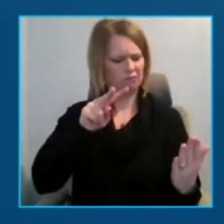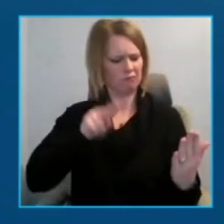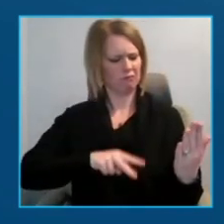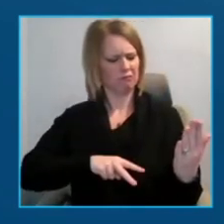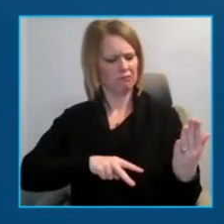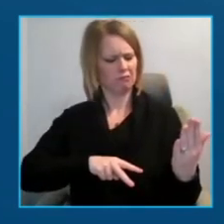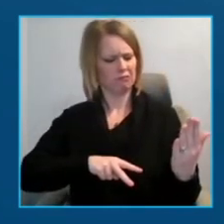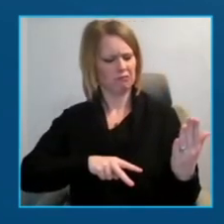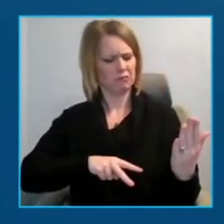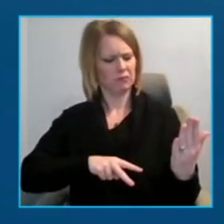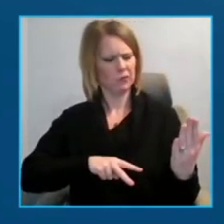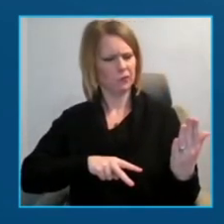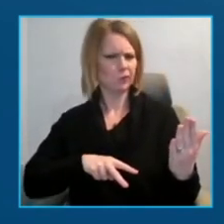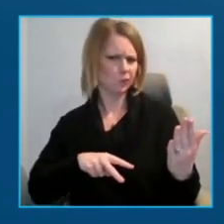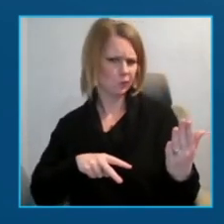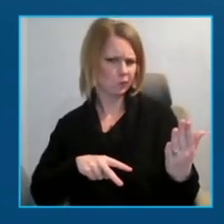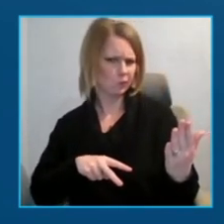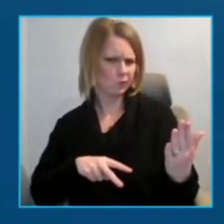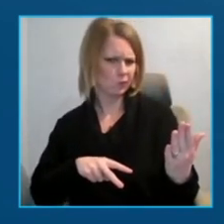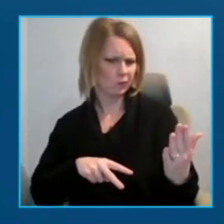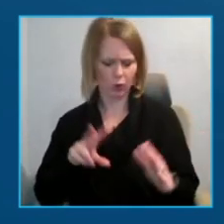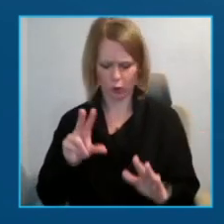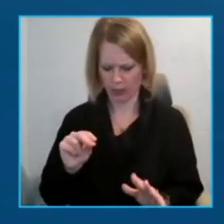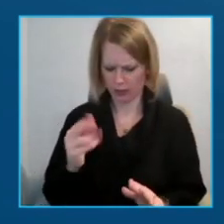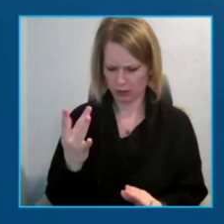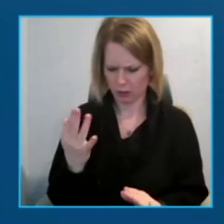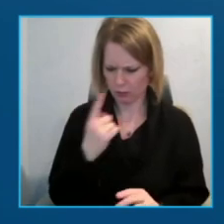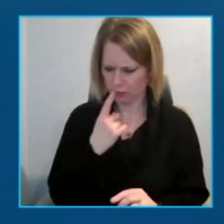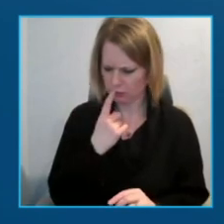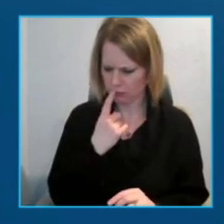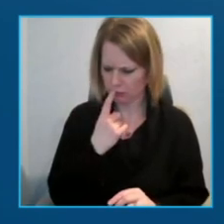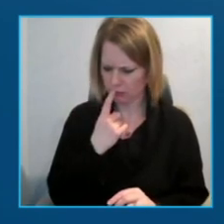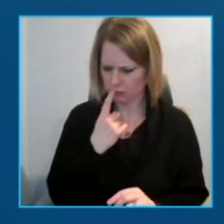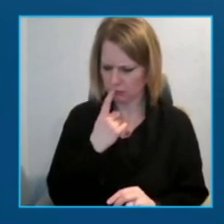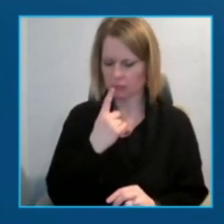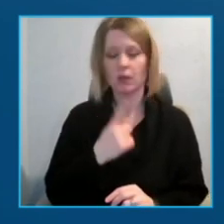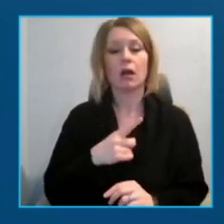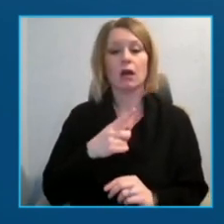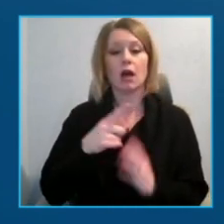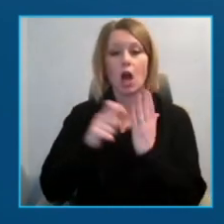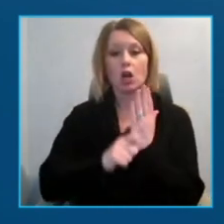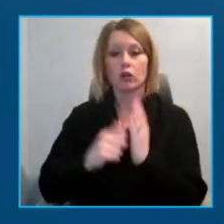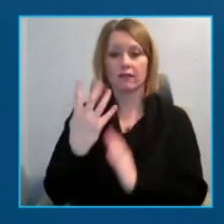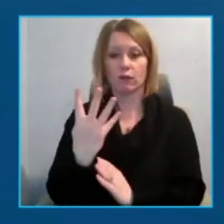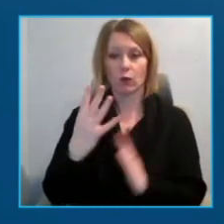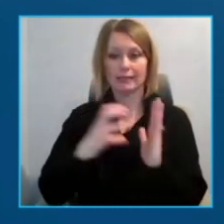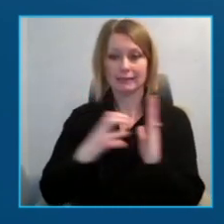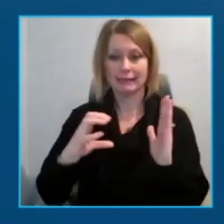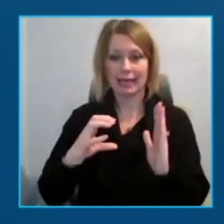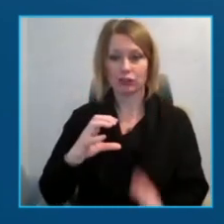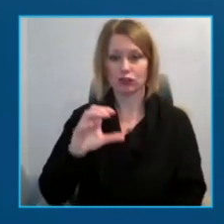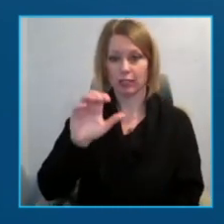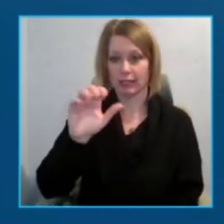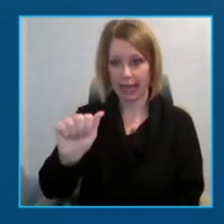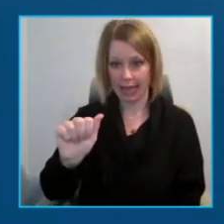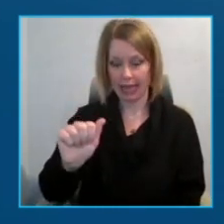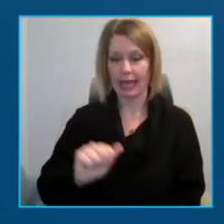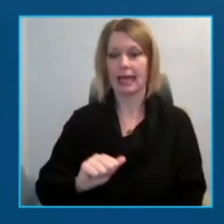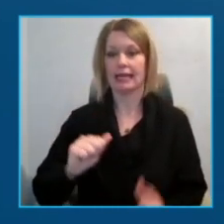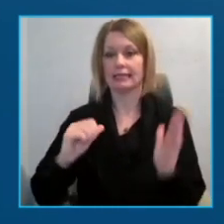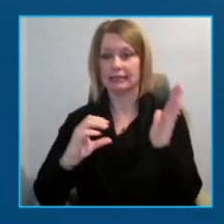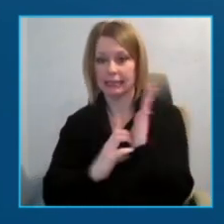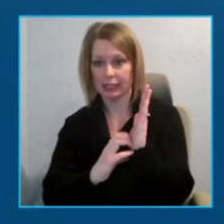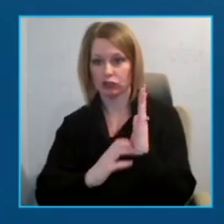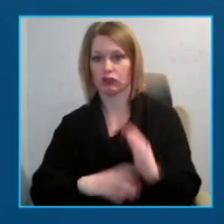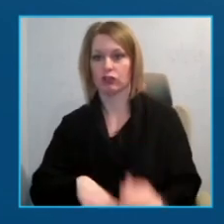is, wait just a moment, it's Article 4, Section A, Subsection 2, on page